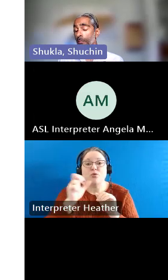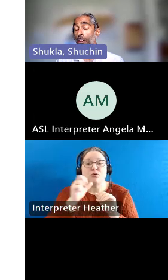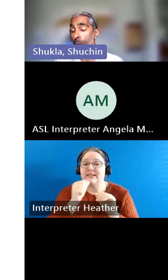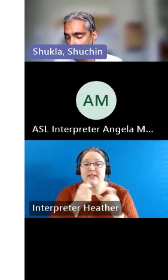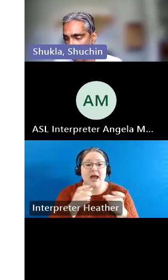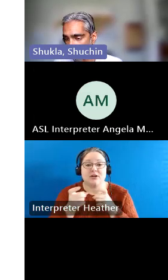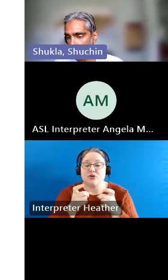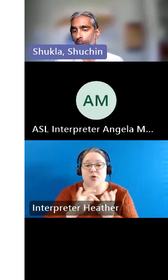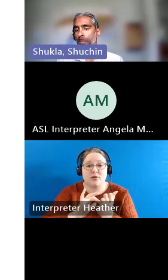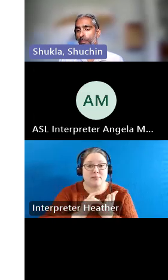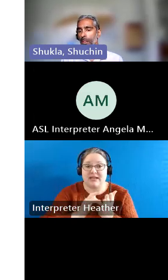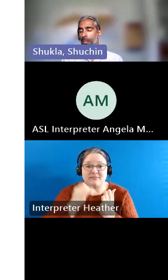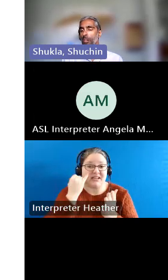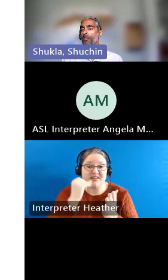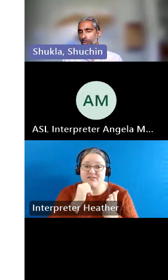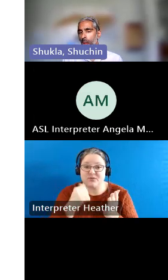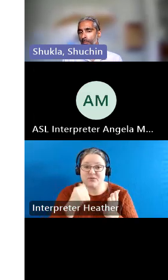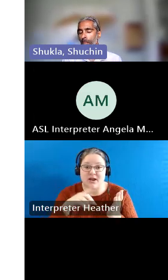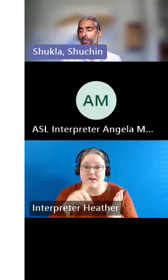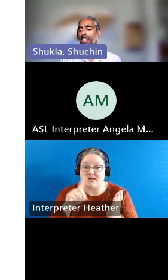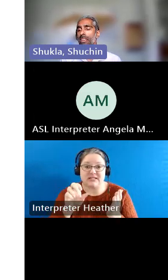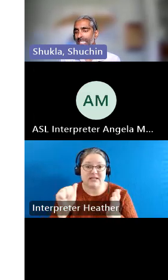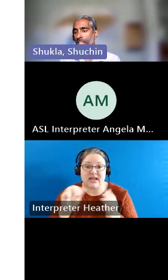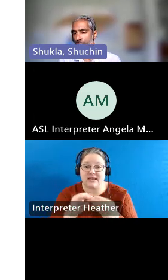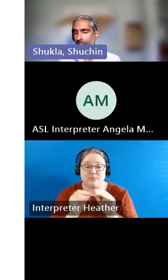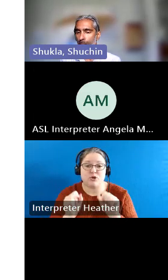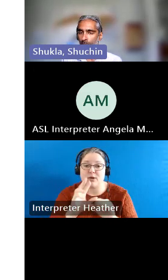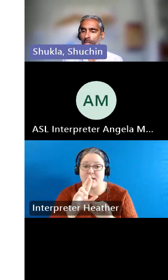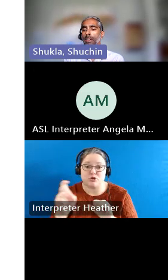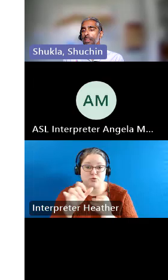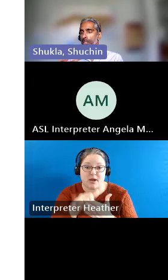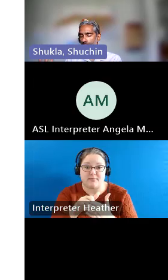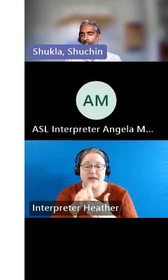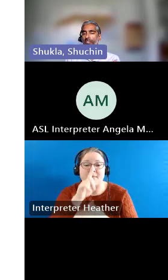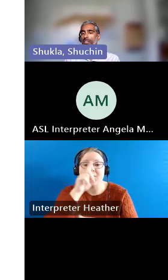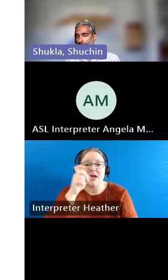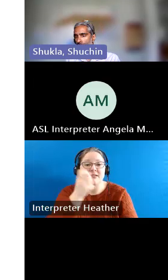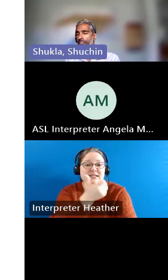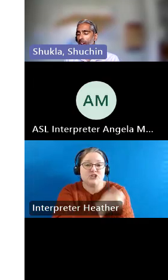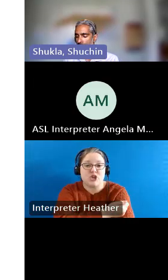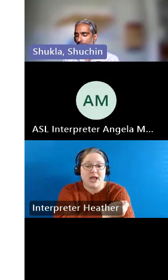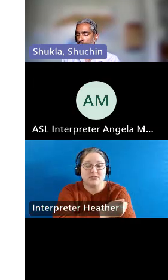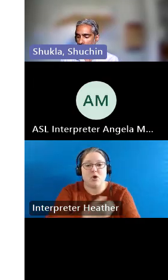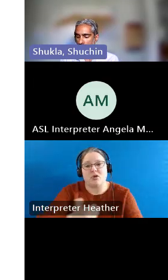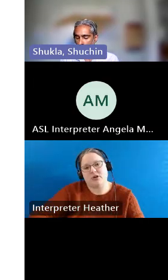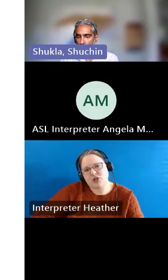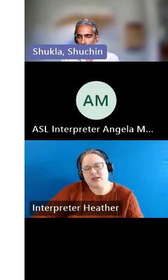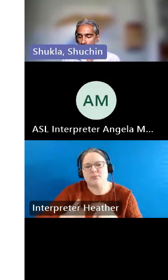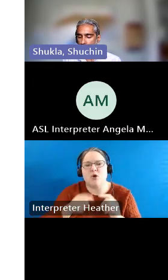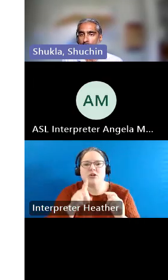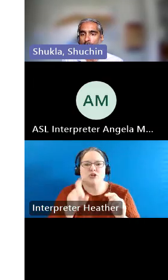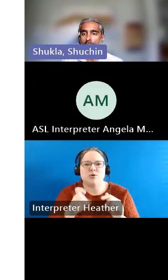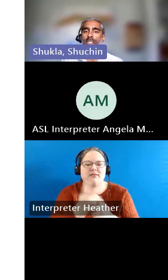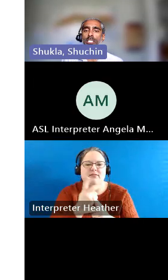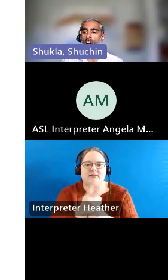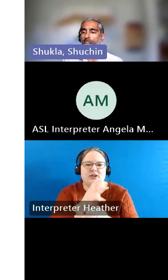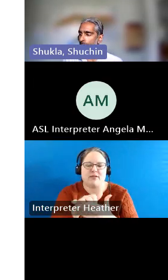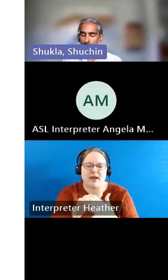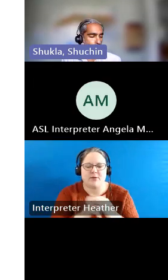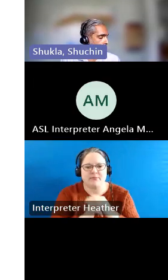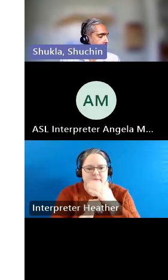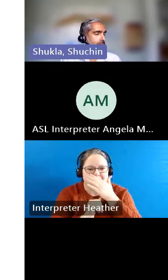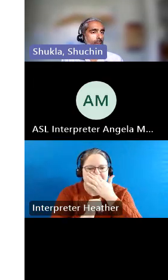like, even if you don't have a DEA number, you can prescribe that. But because it's injectable, you sort of have to figure out the logistics around that.